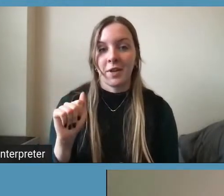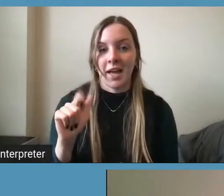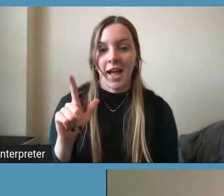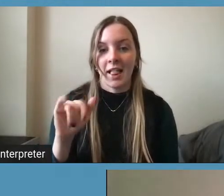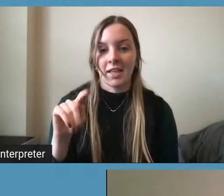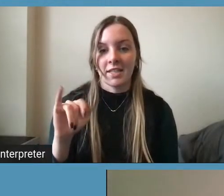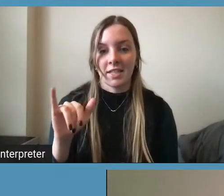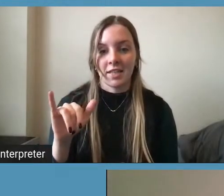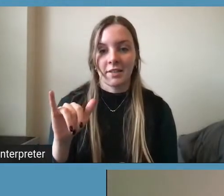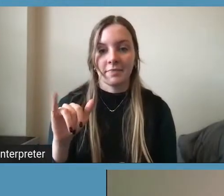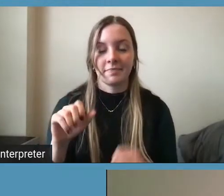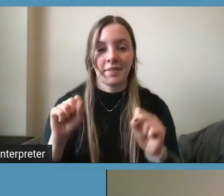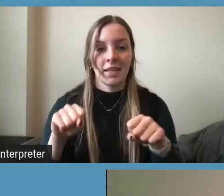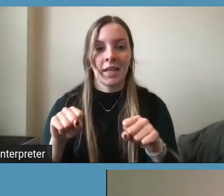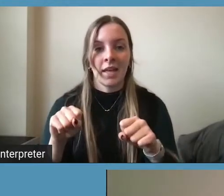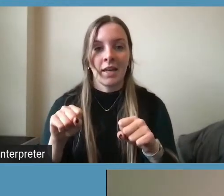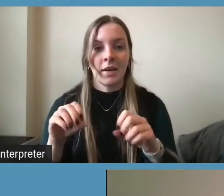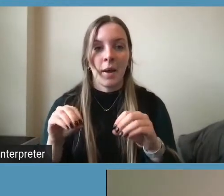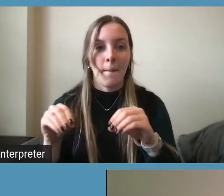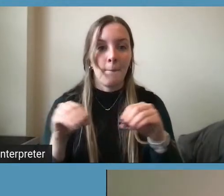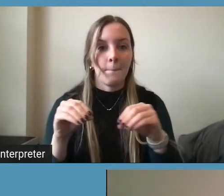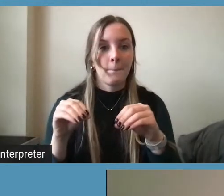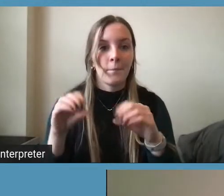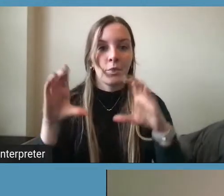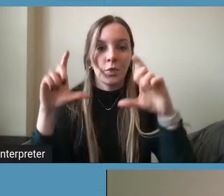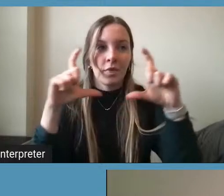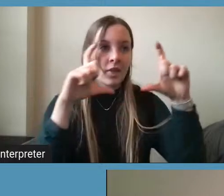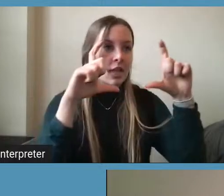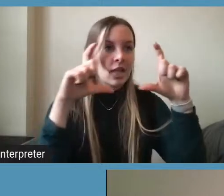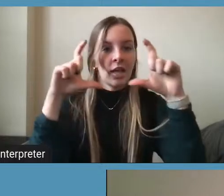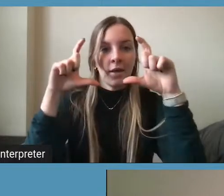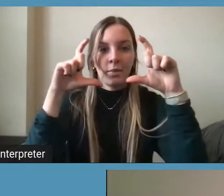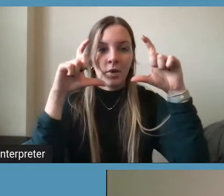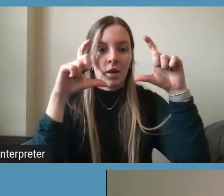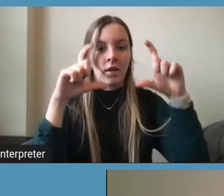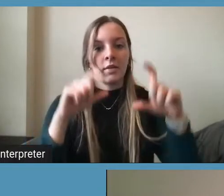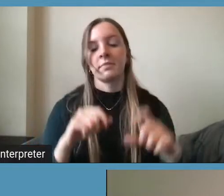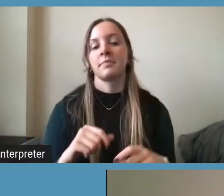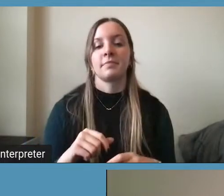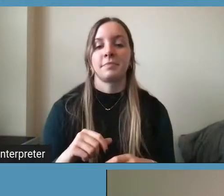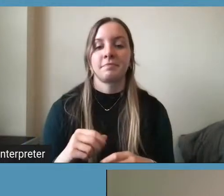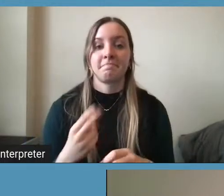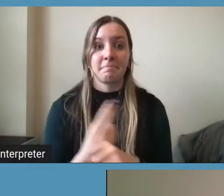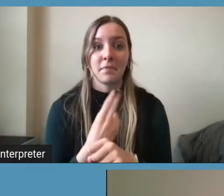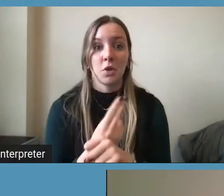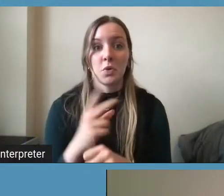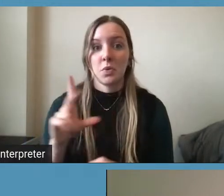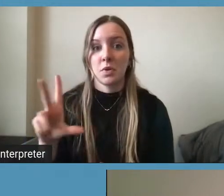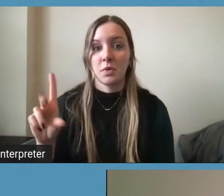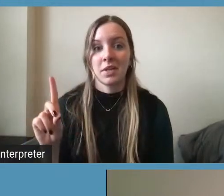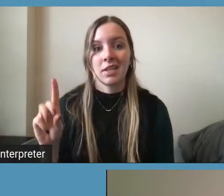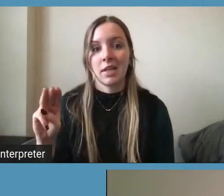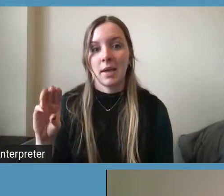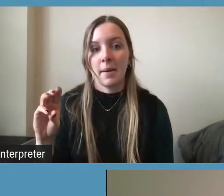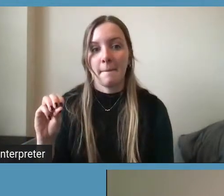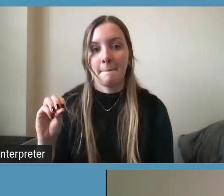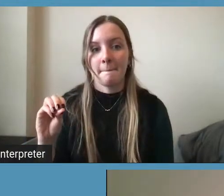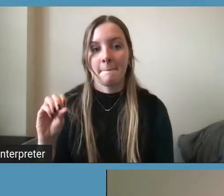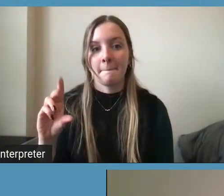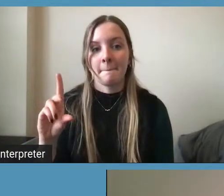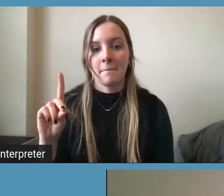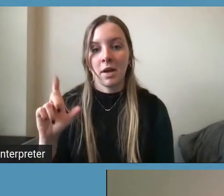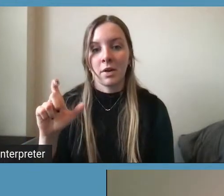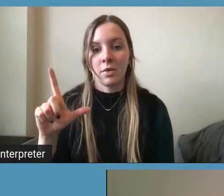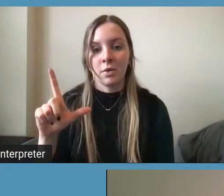camera around, and you want to see something placed in that scene, a 3D model or some other thing that you're placing in the scene, the camera can